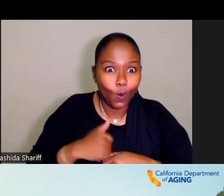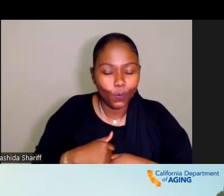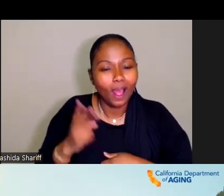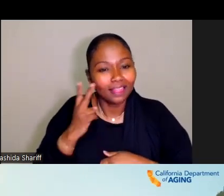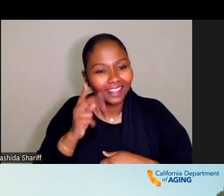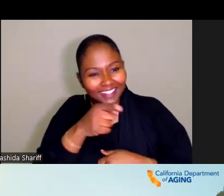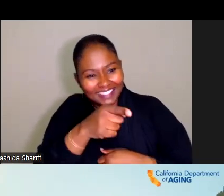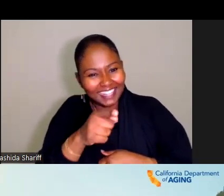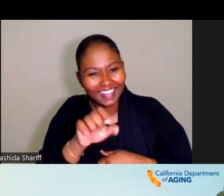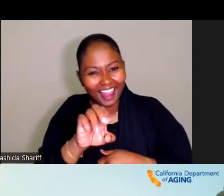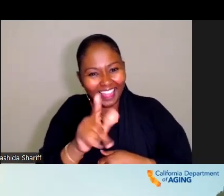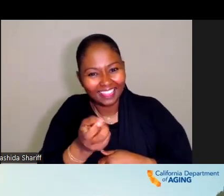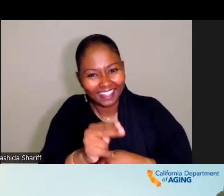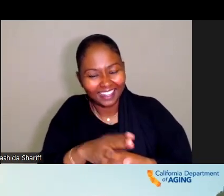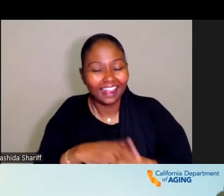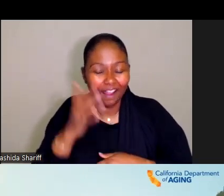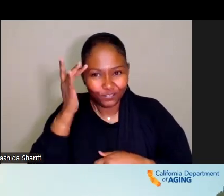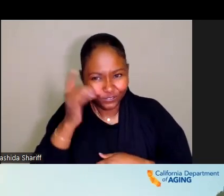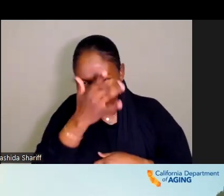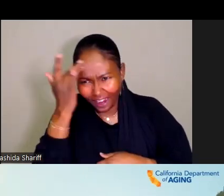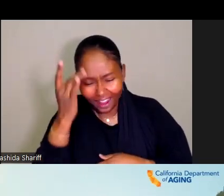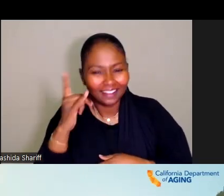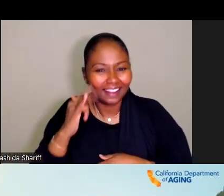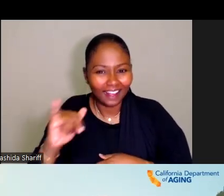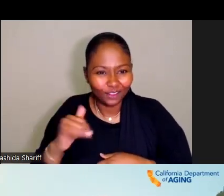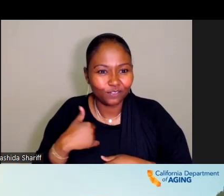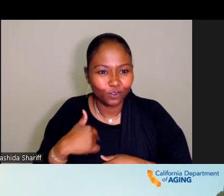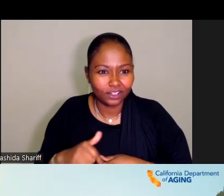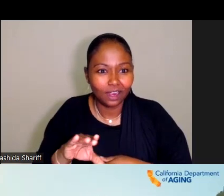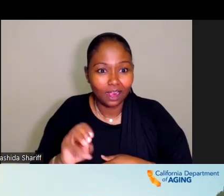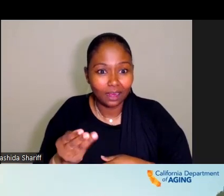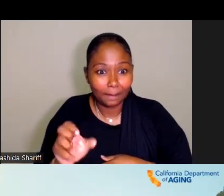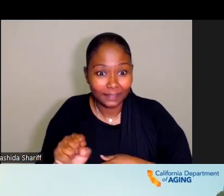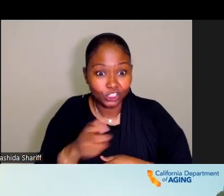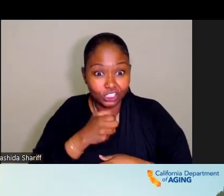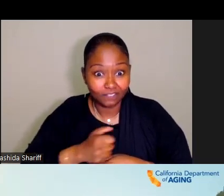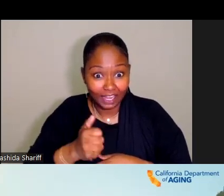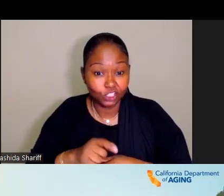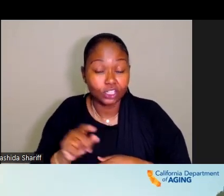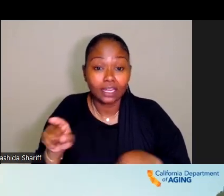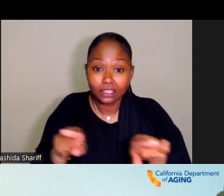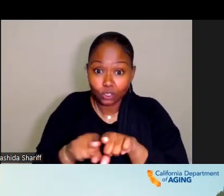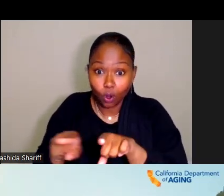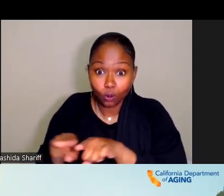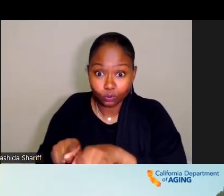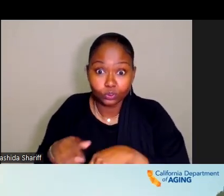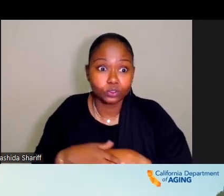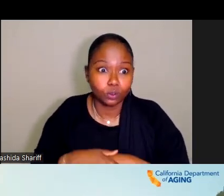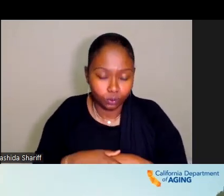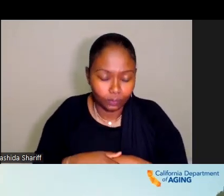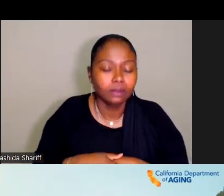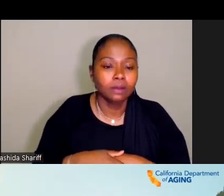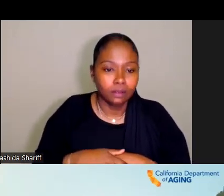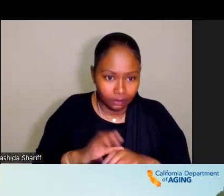Ellen, I forgot the California Commission on Aging is also a member of the steering committee and has been part of